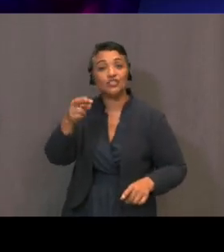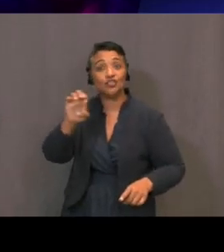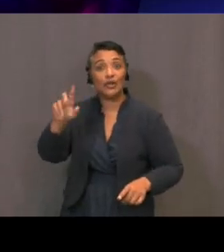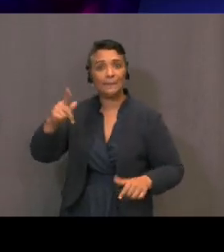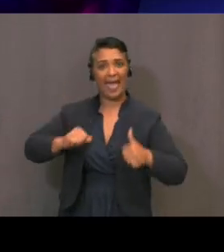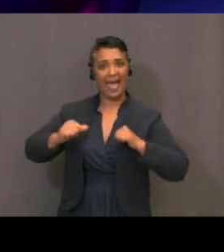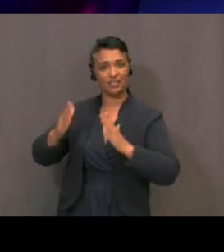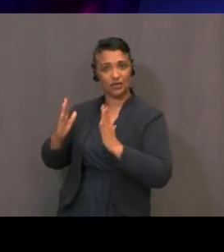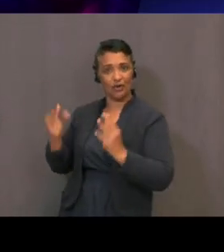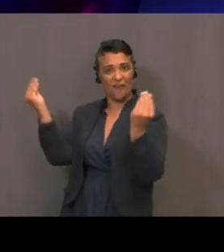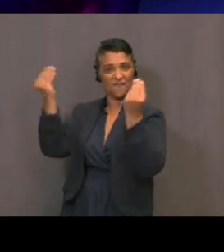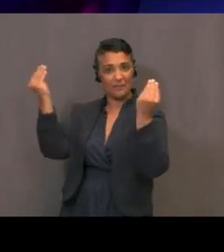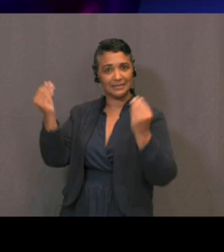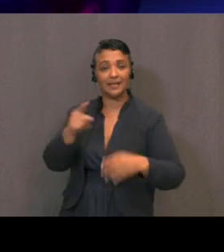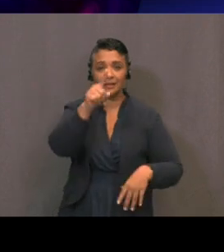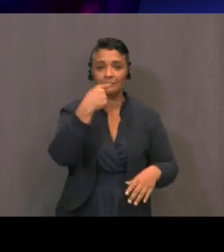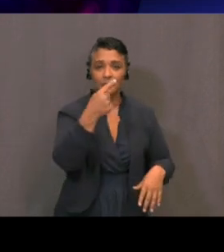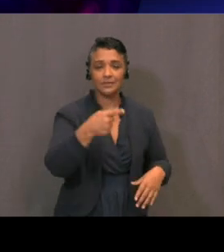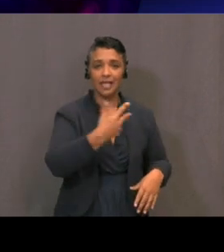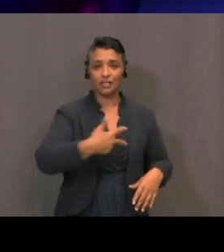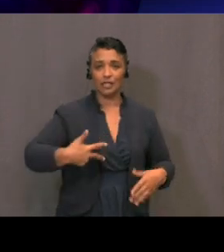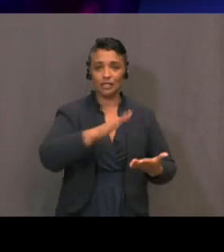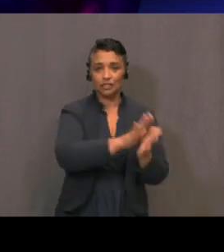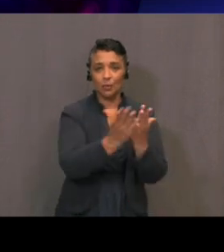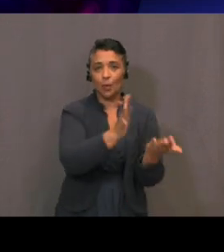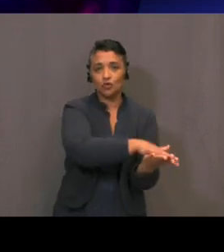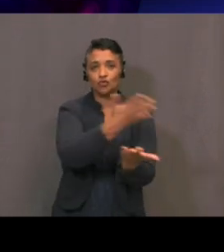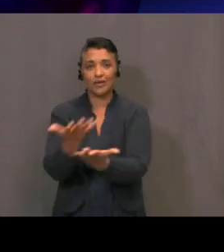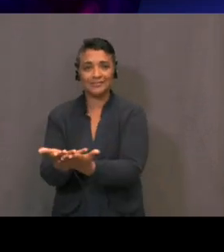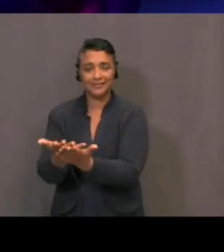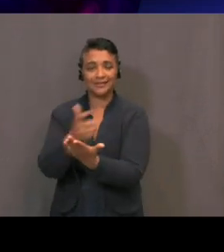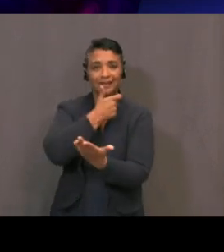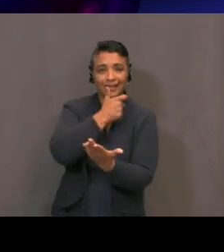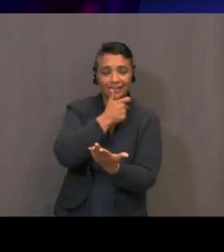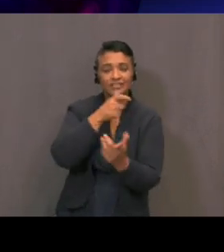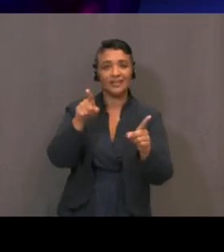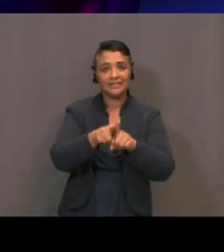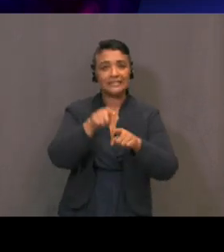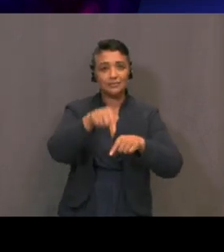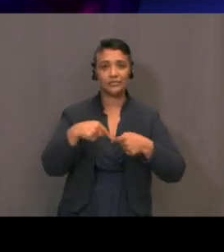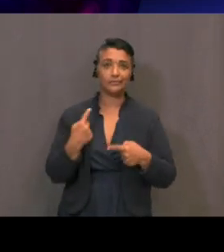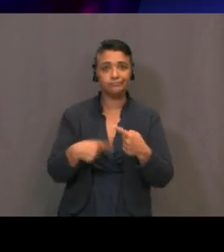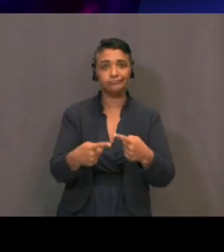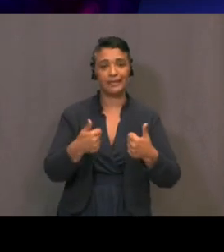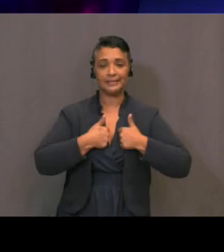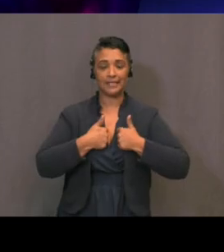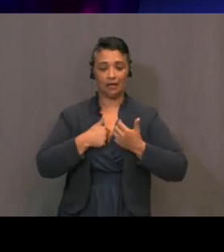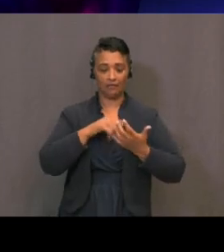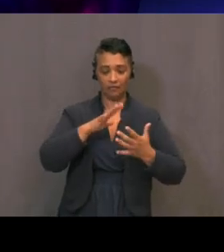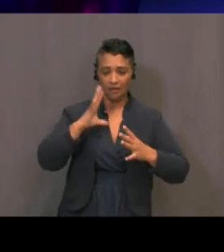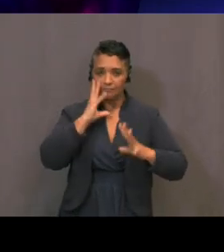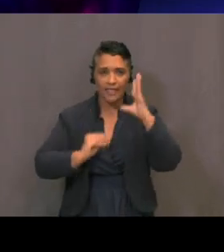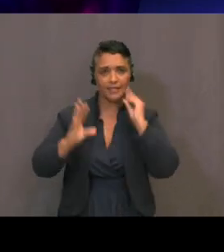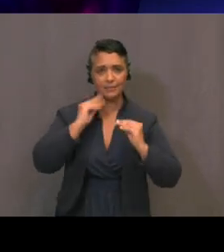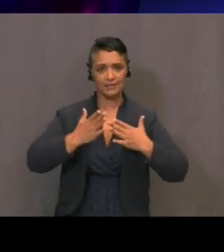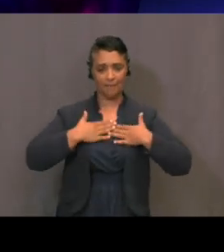You mentioned that she translated Danish into English and existed on doing that by her own to express her